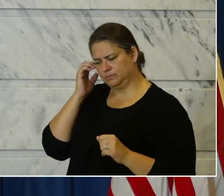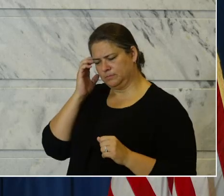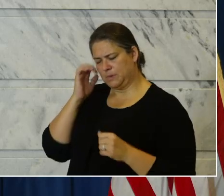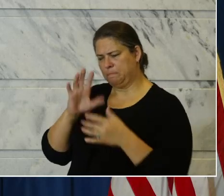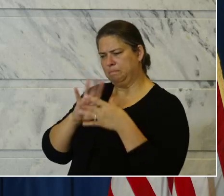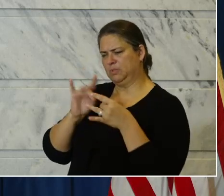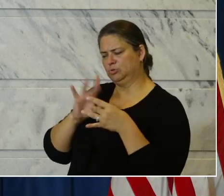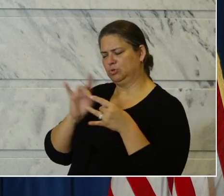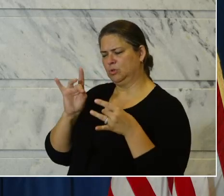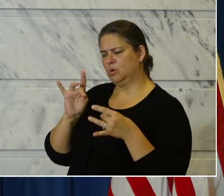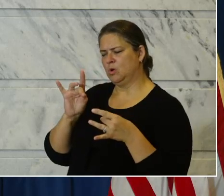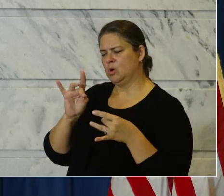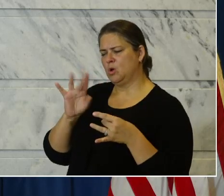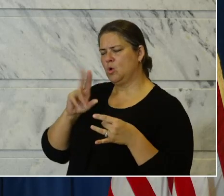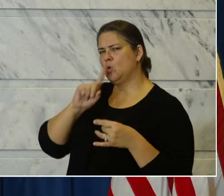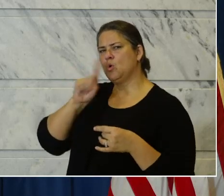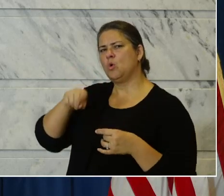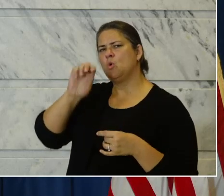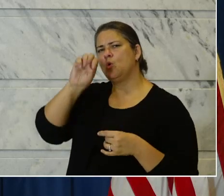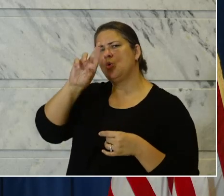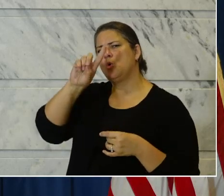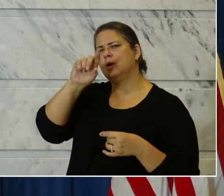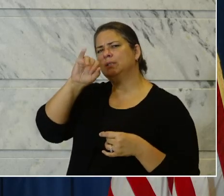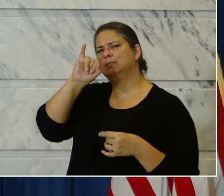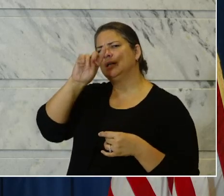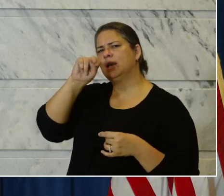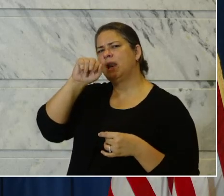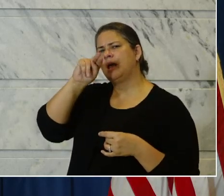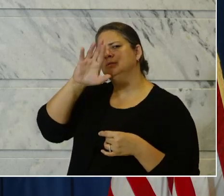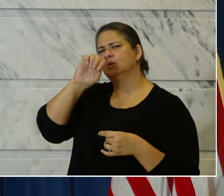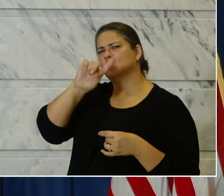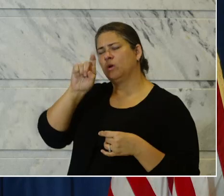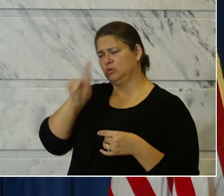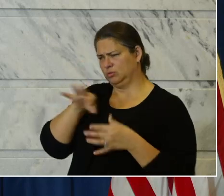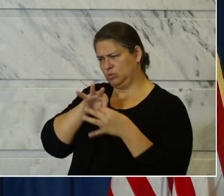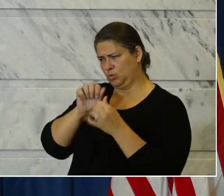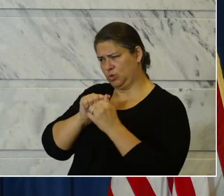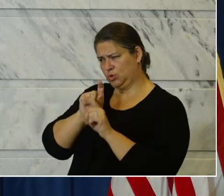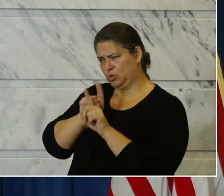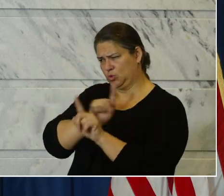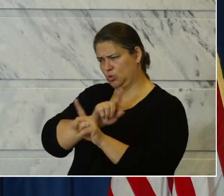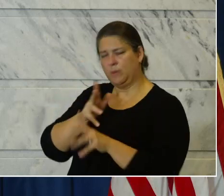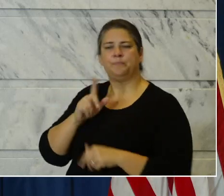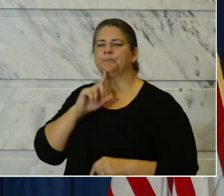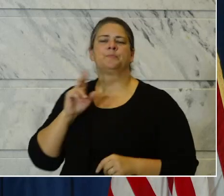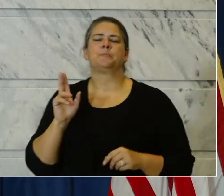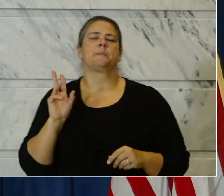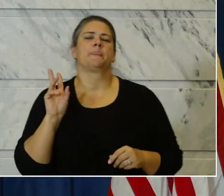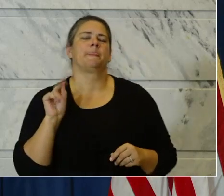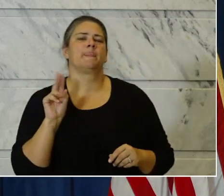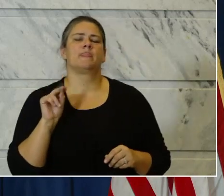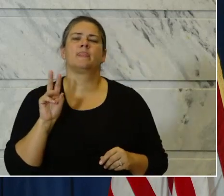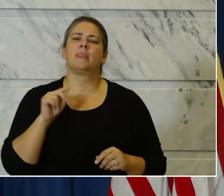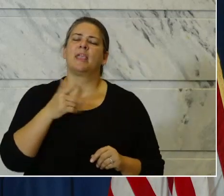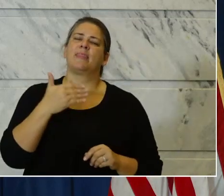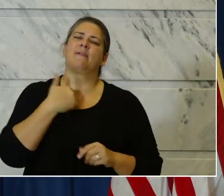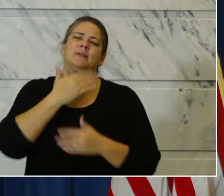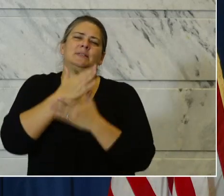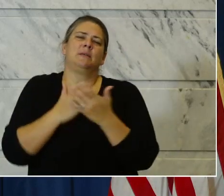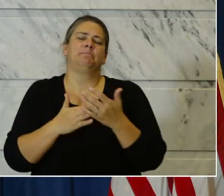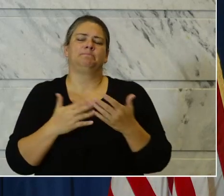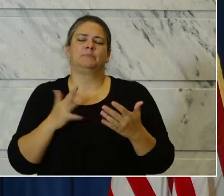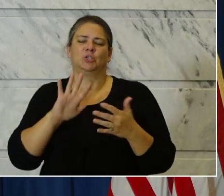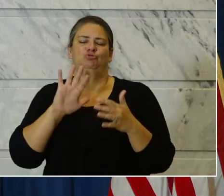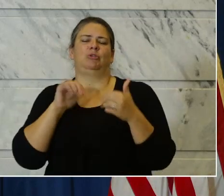ordinance questions. Could you explain what that was? Does that have to do with? No, there's challenges